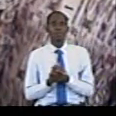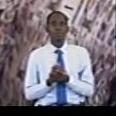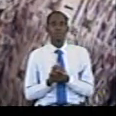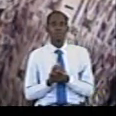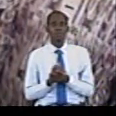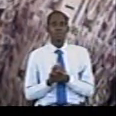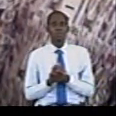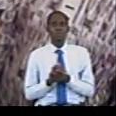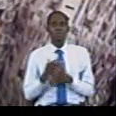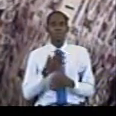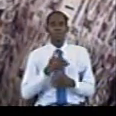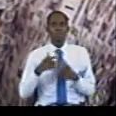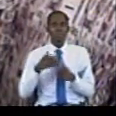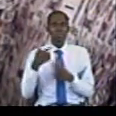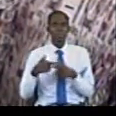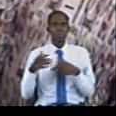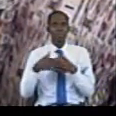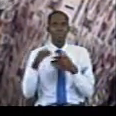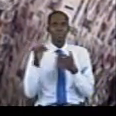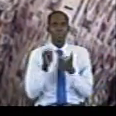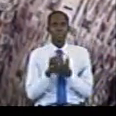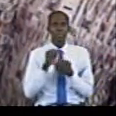And then after that sanctification,